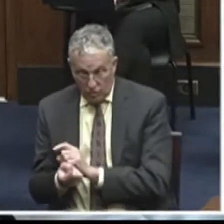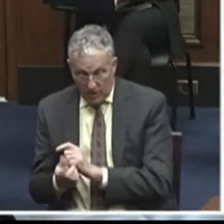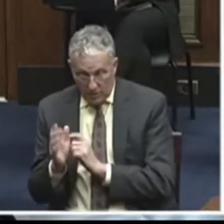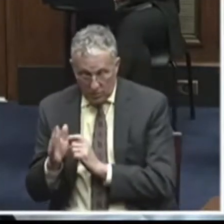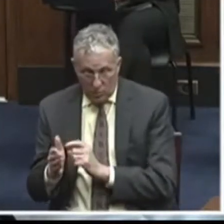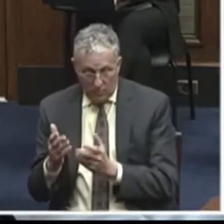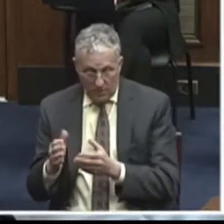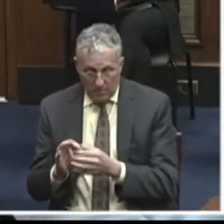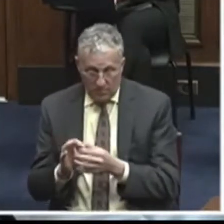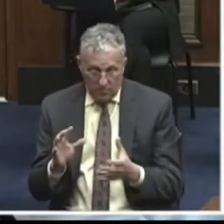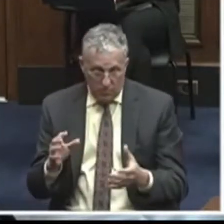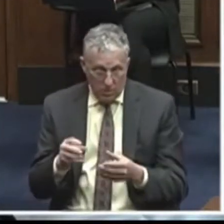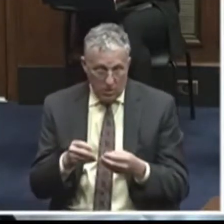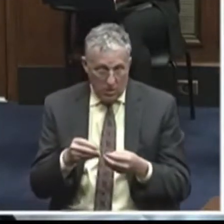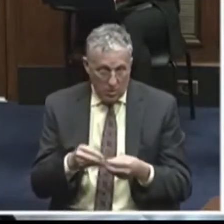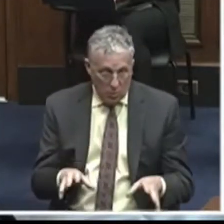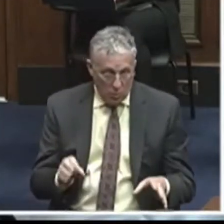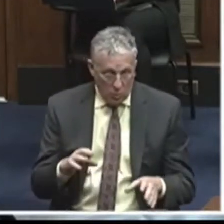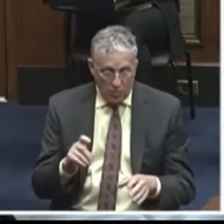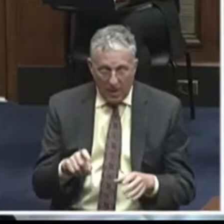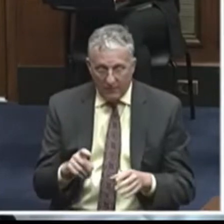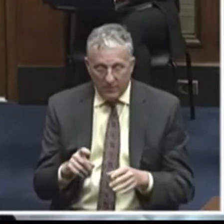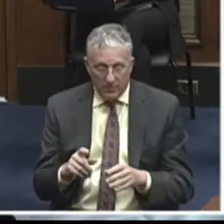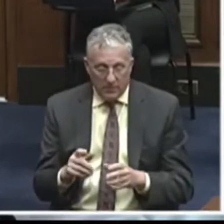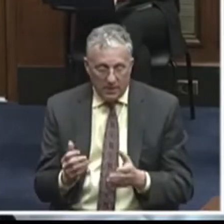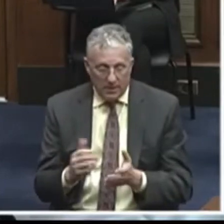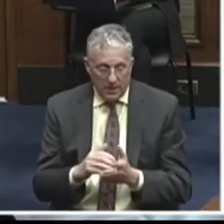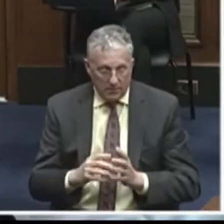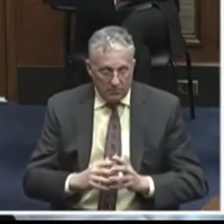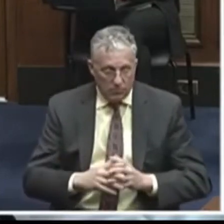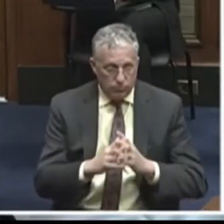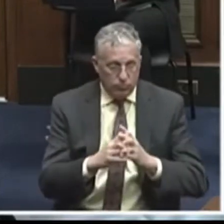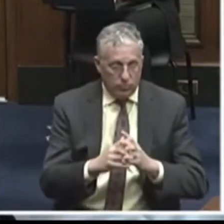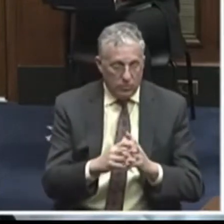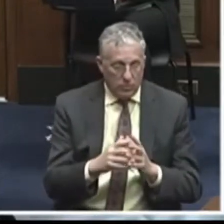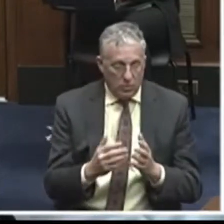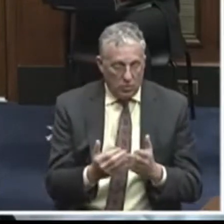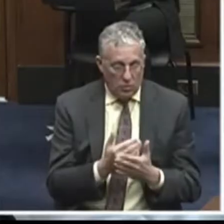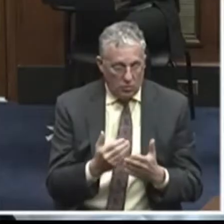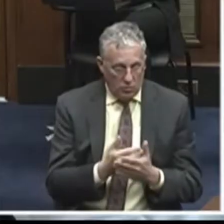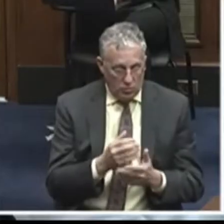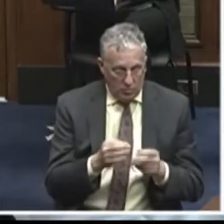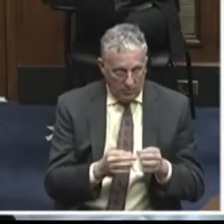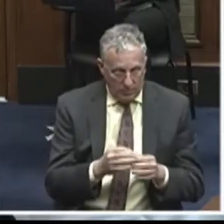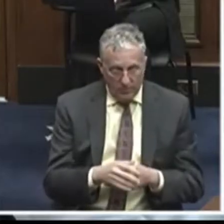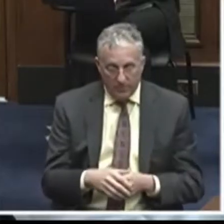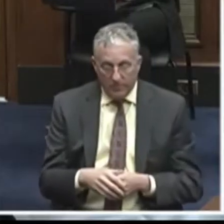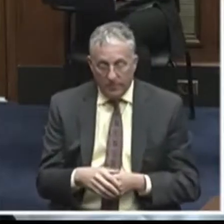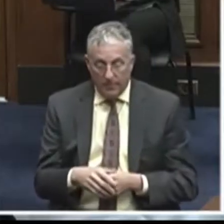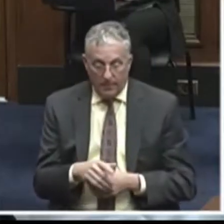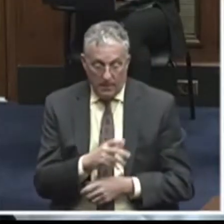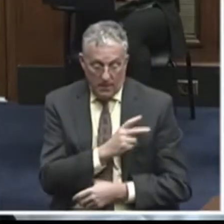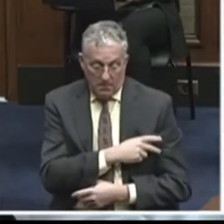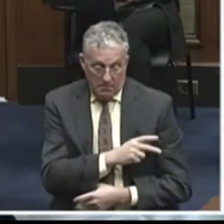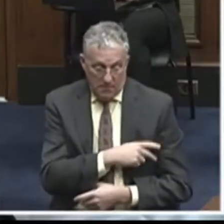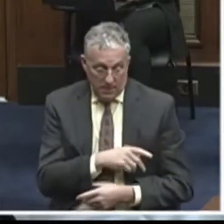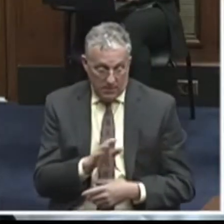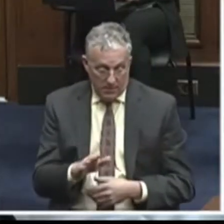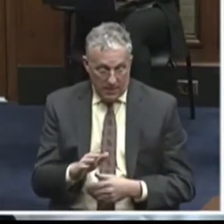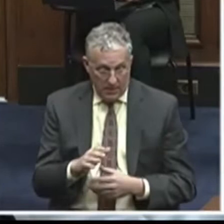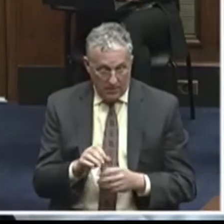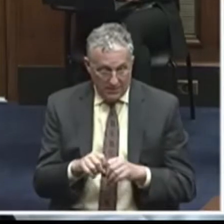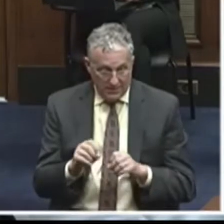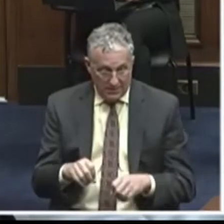start over again and build a new team of providers that exist in-network. Patients who have medically complex conditions rely